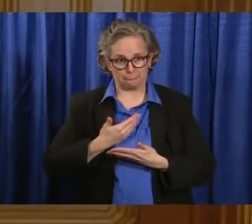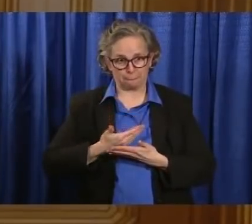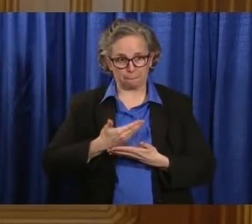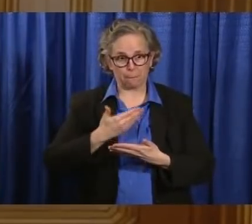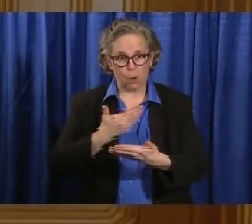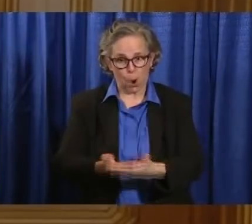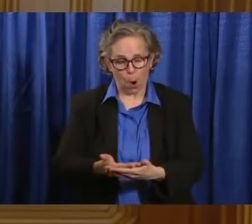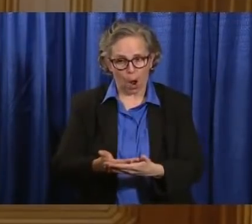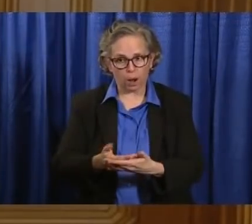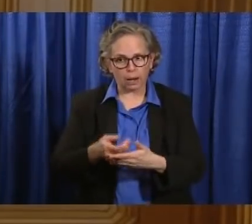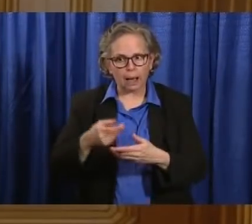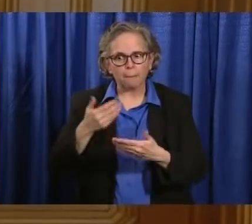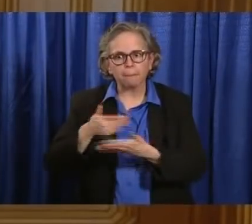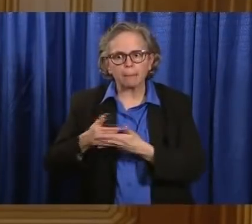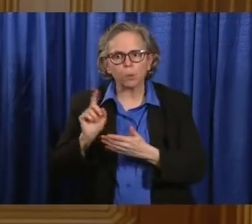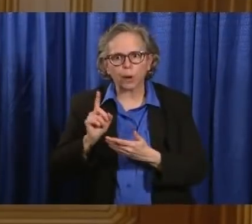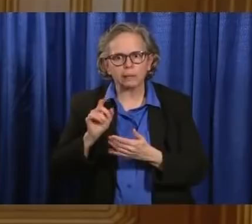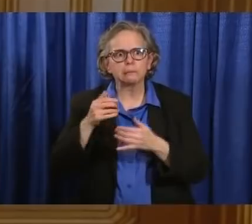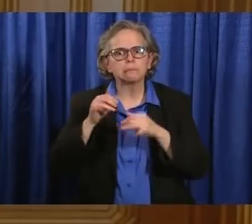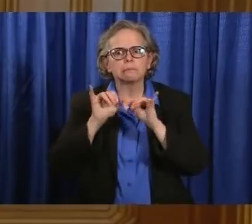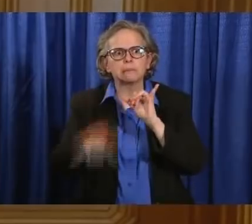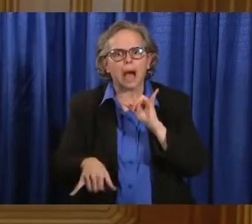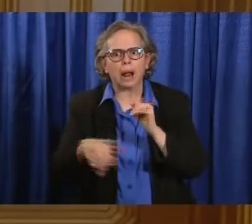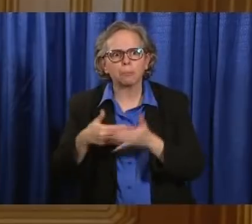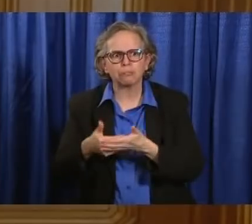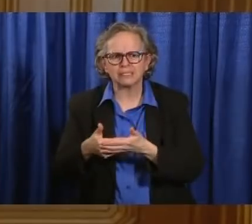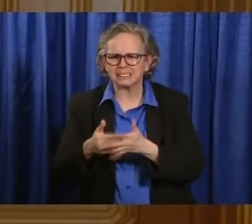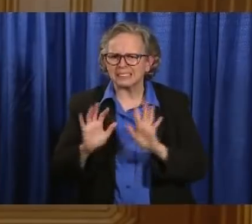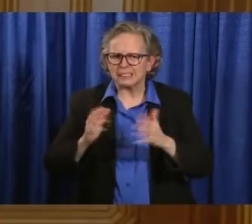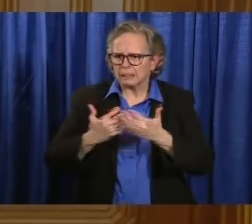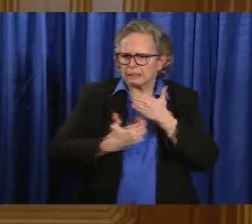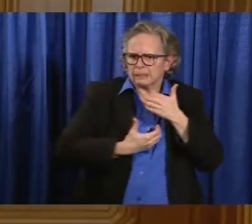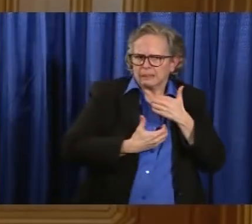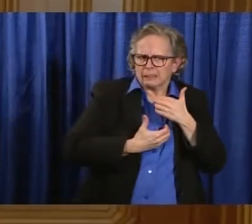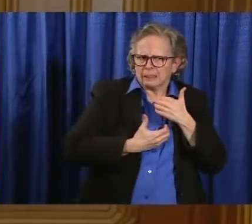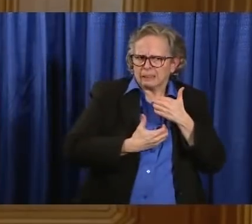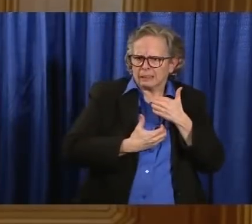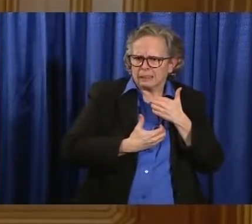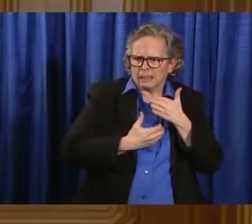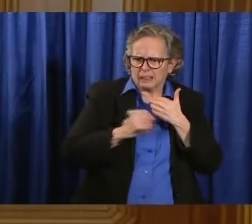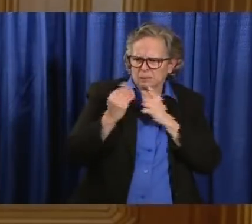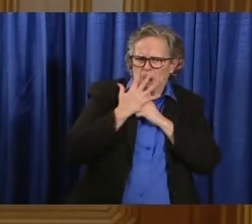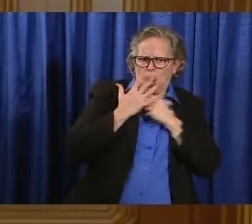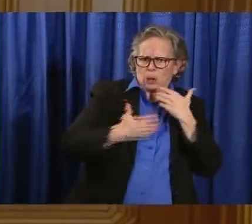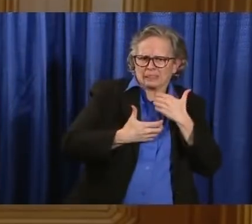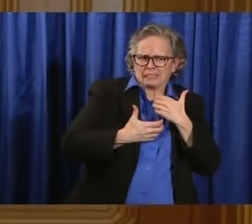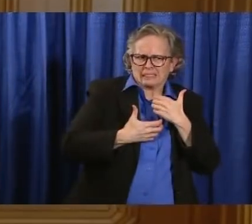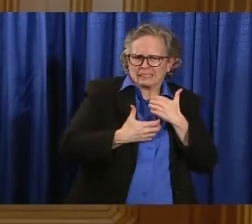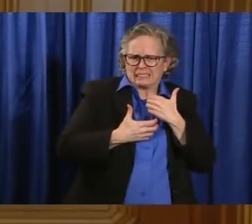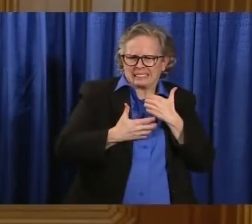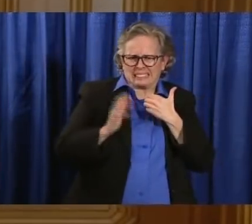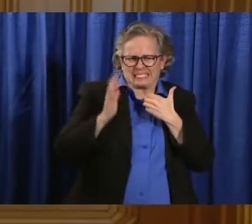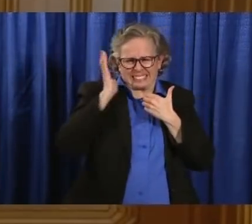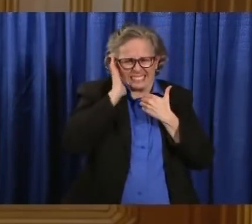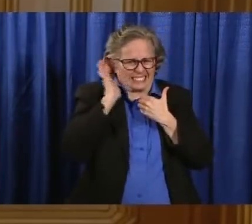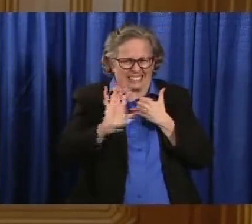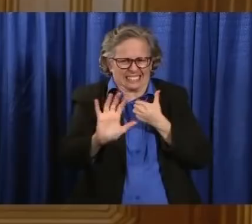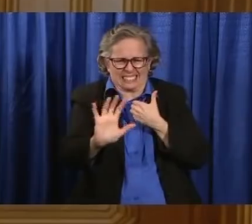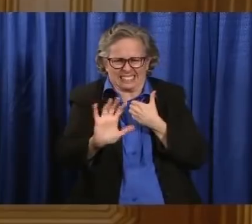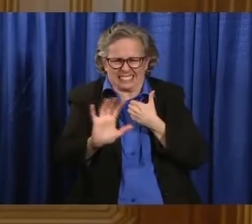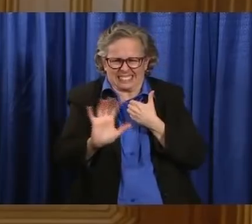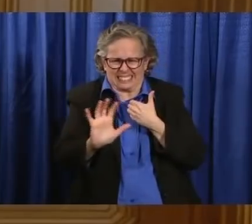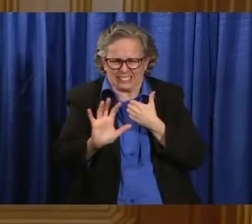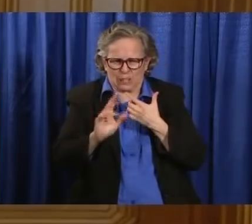worry about those children in prison. So, each one of these cases is